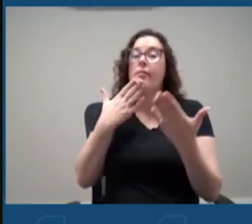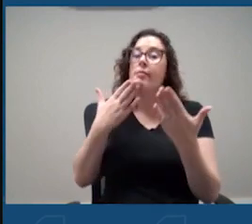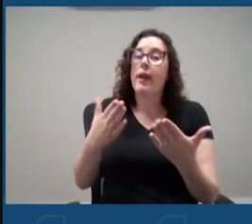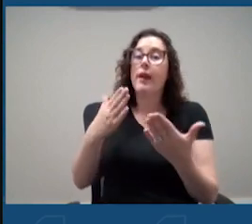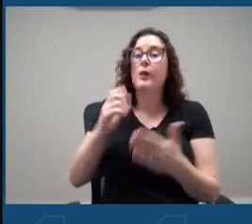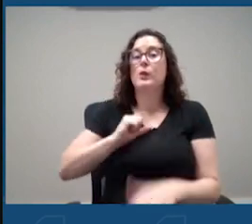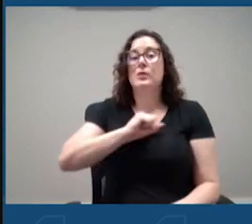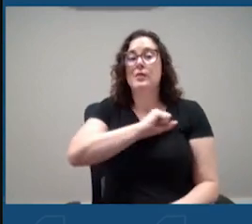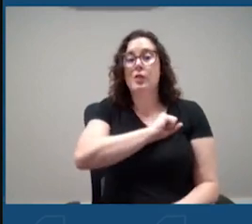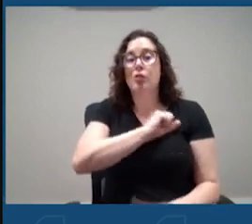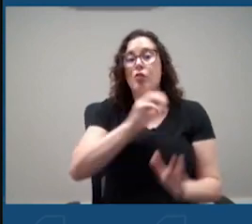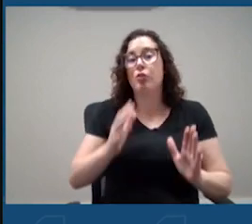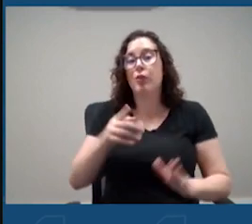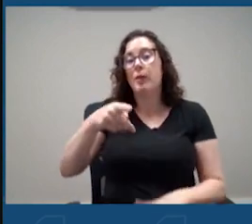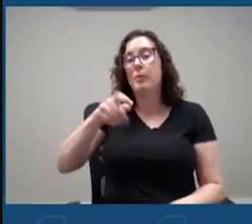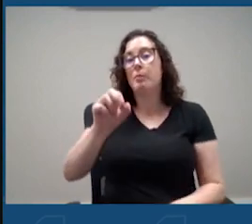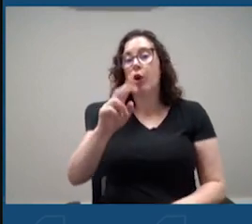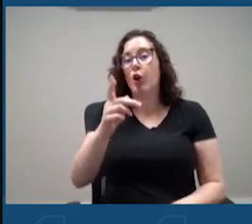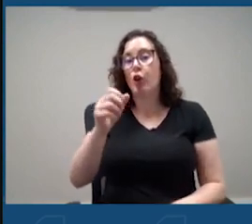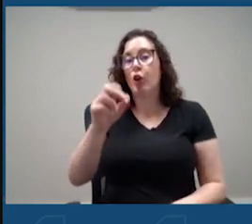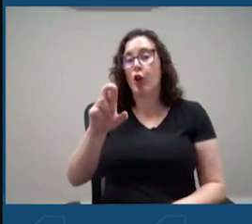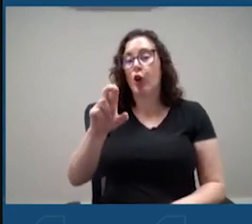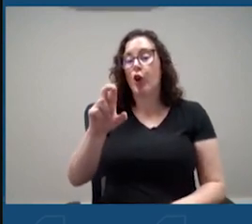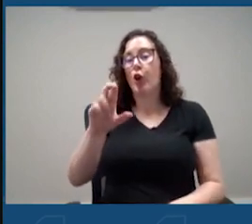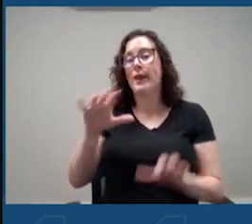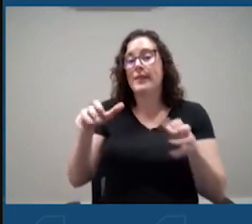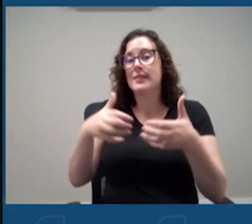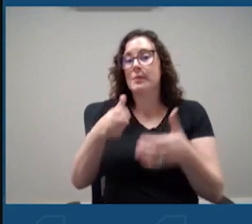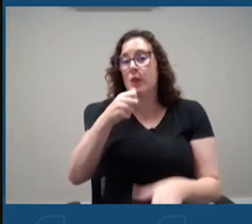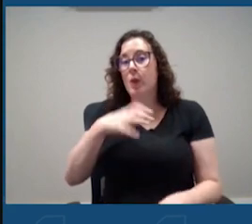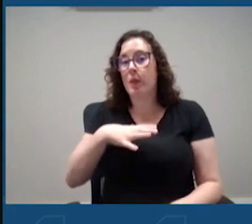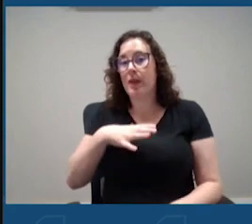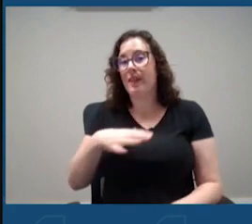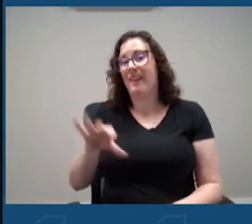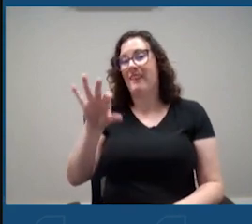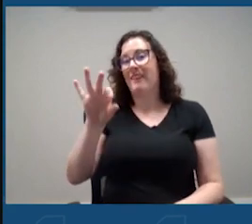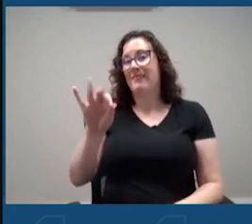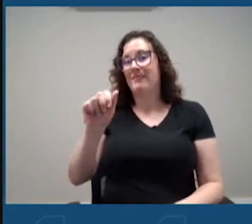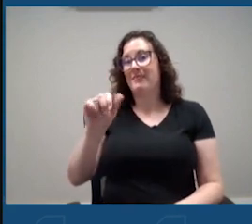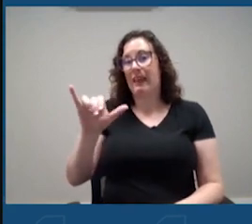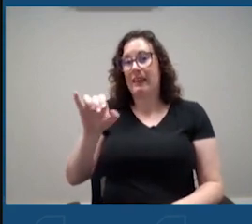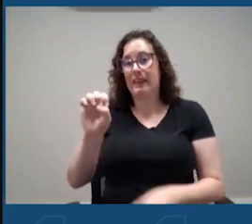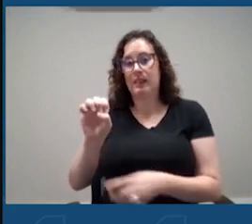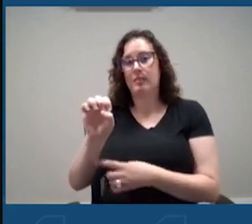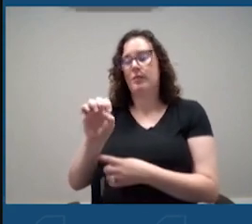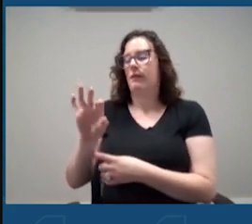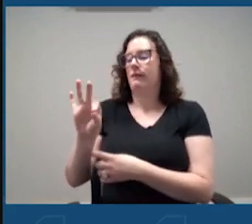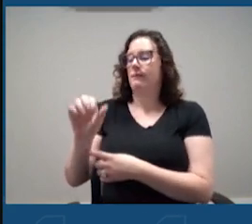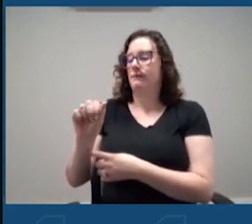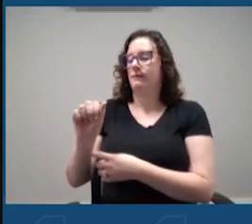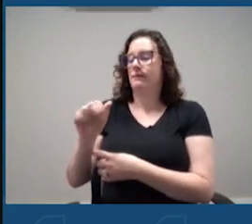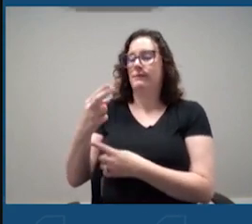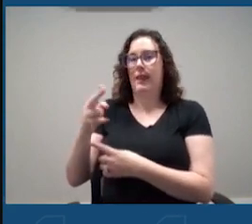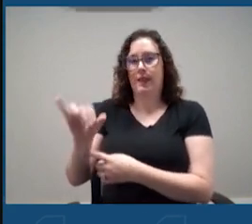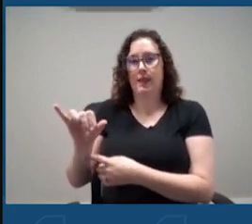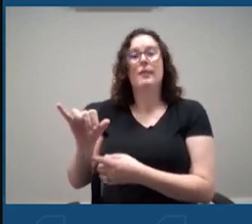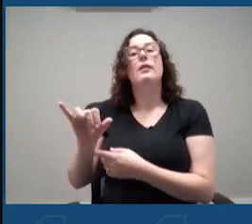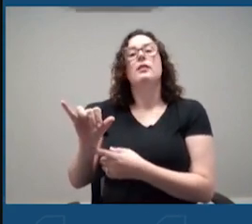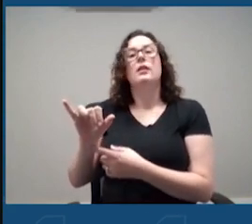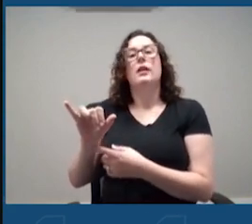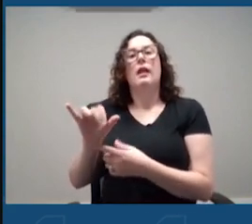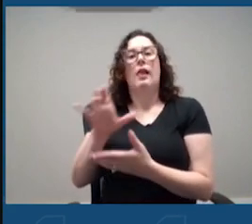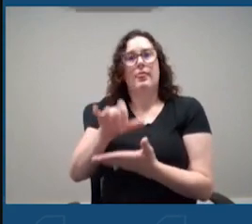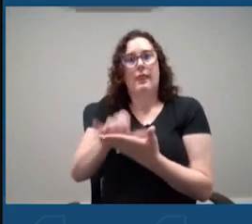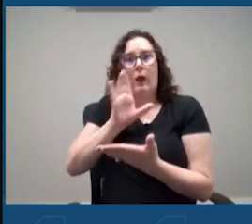Parker and Assemblywoman Fahey. This bill sets us on the pathway to make sure that we are really going